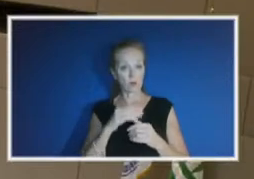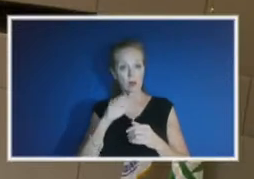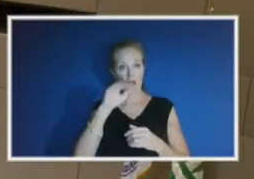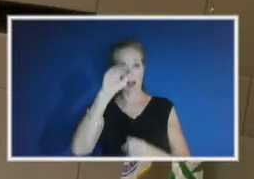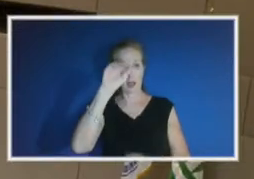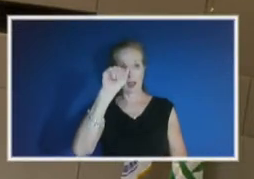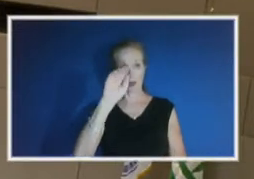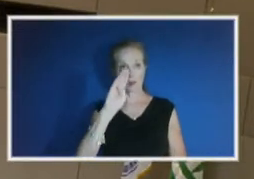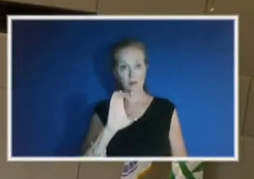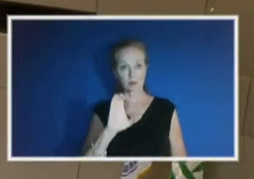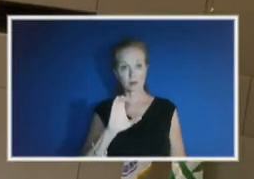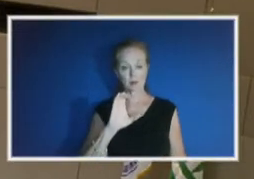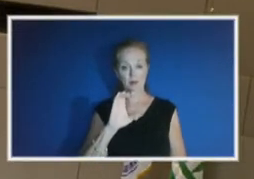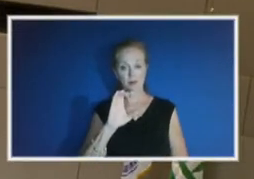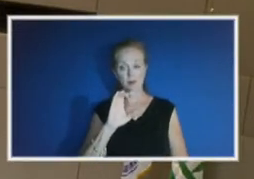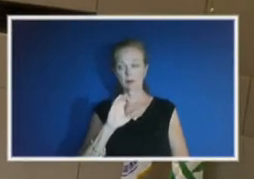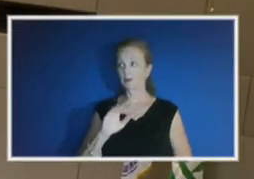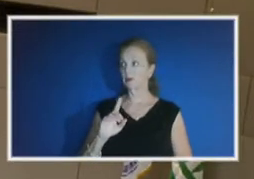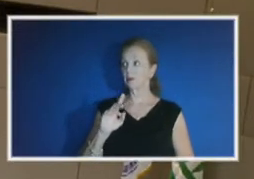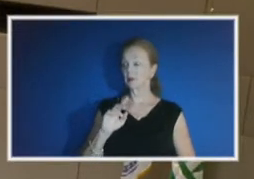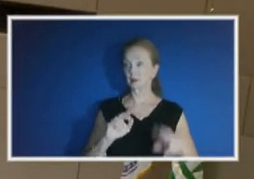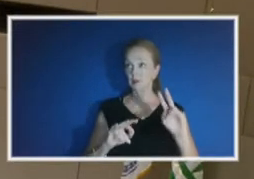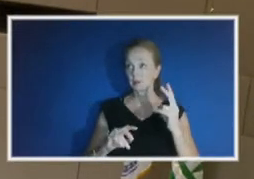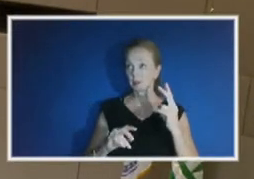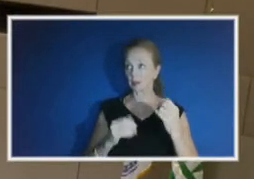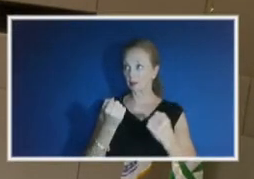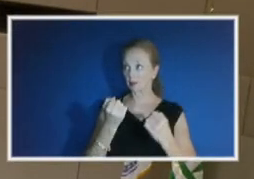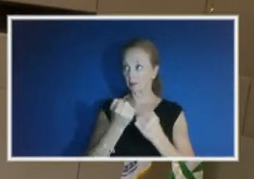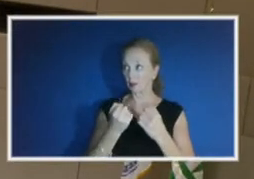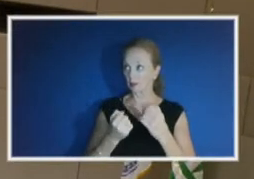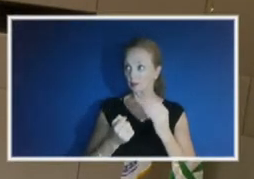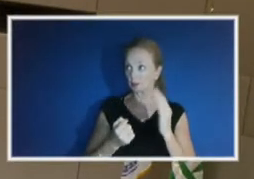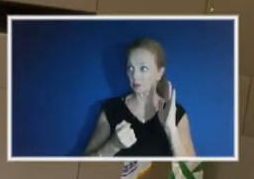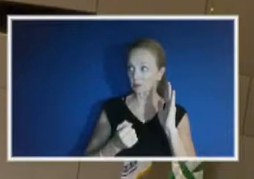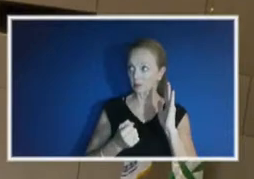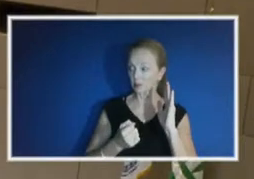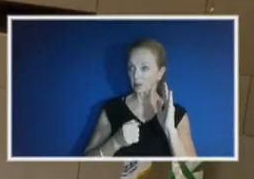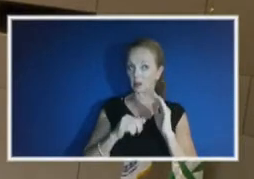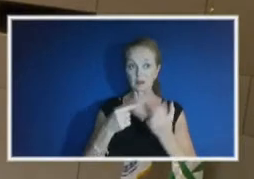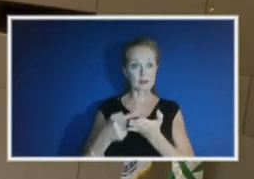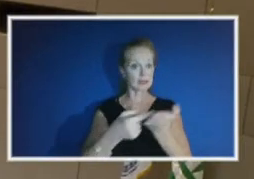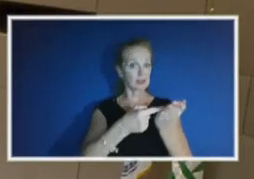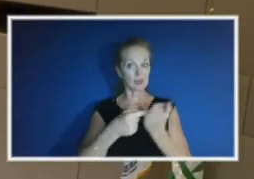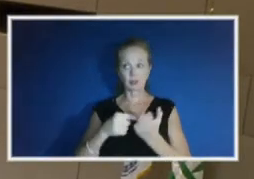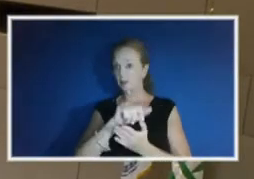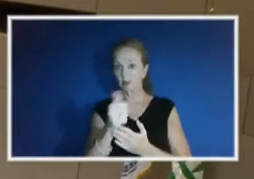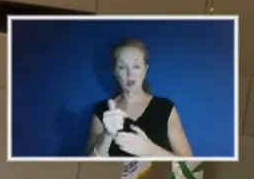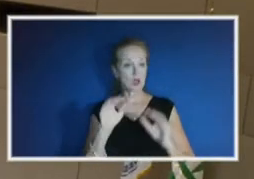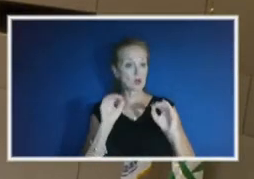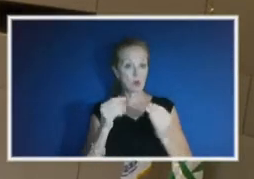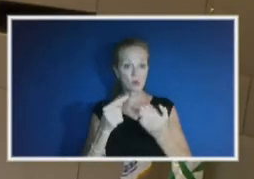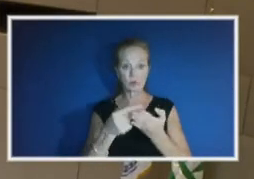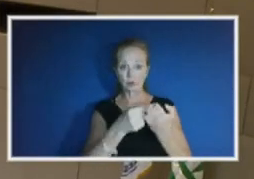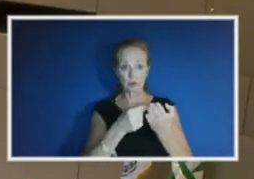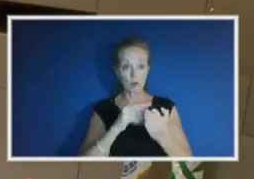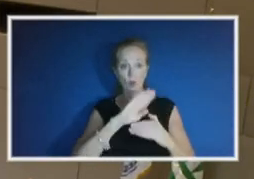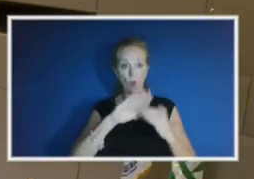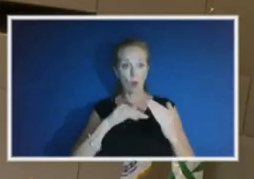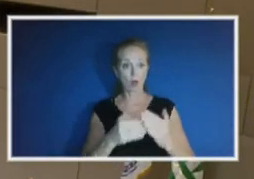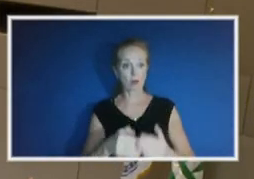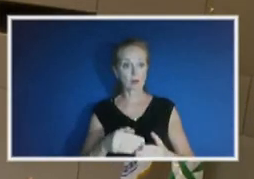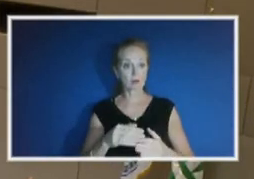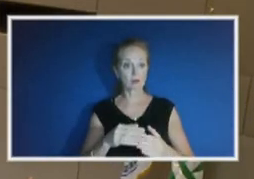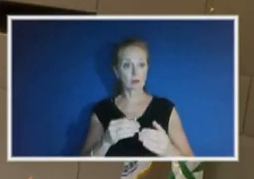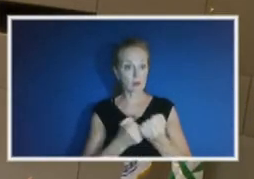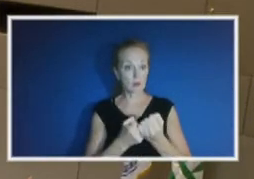Second. We have a second. Is there any discussion? Hearing no discussion, all in favor, please raise your